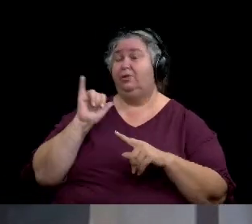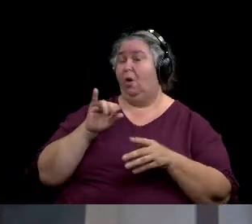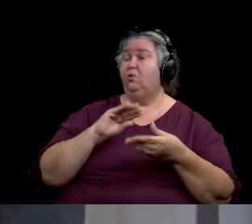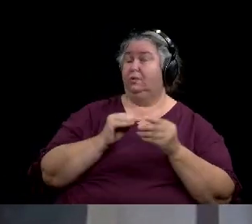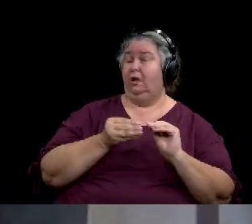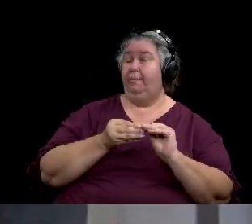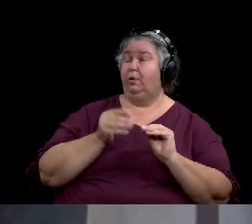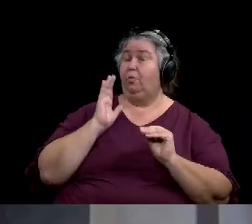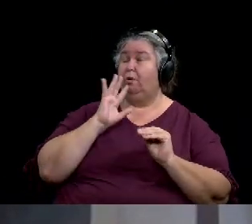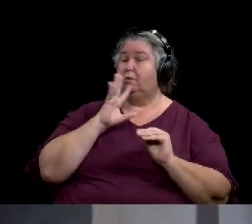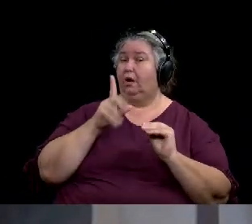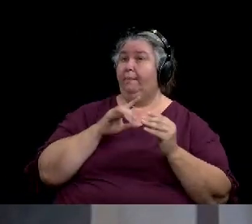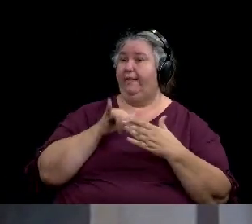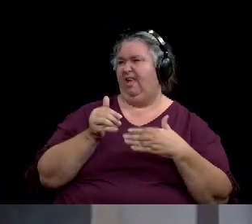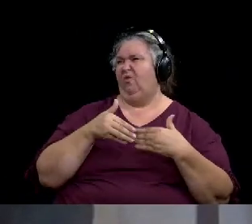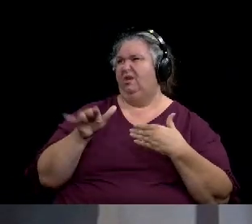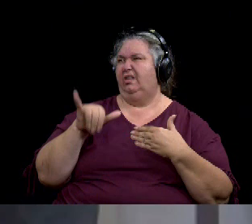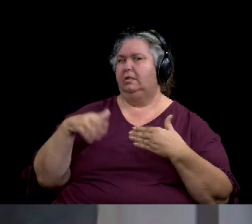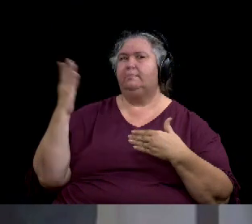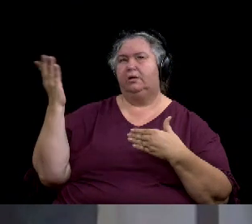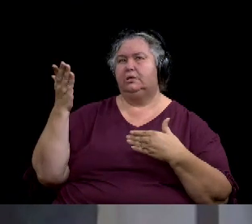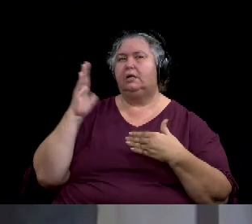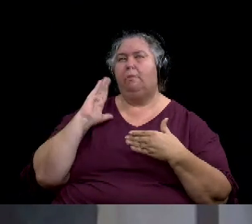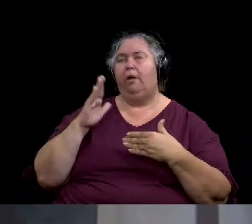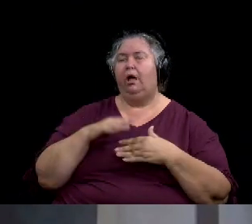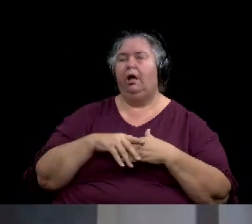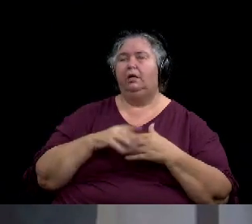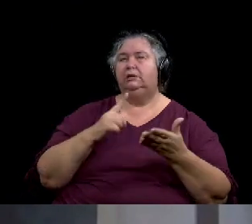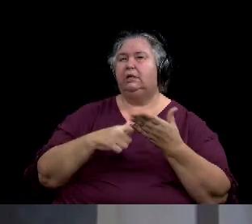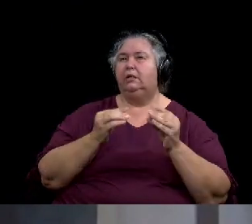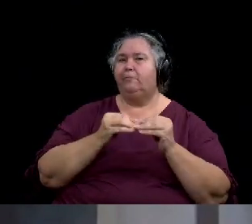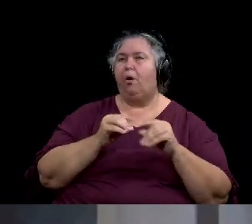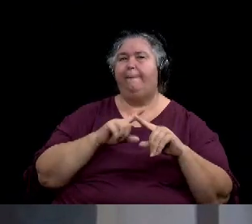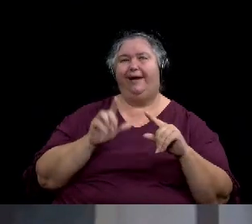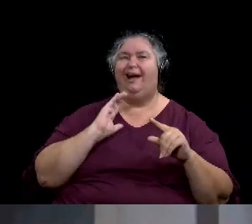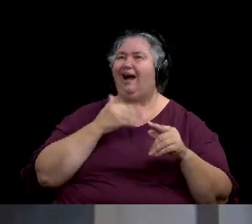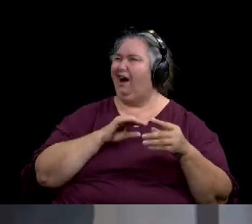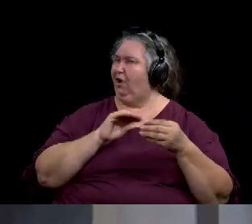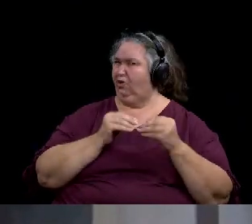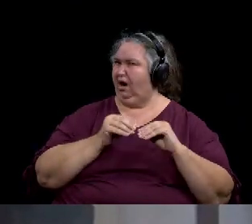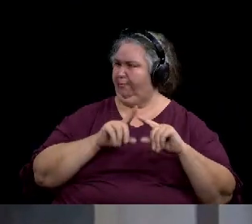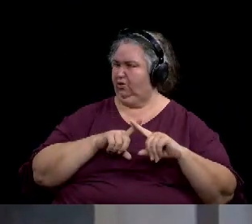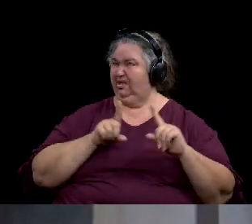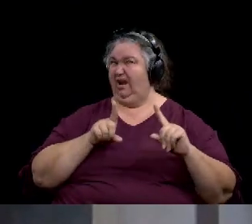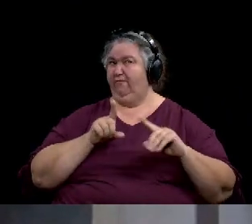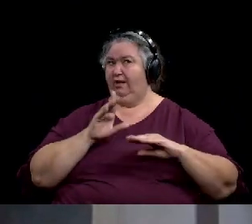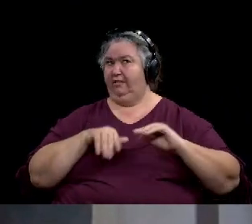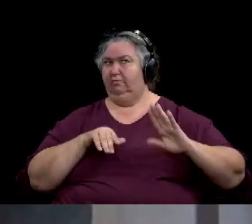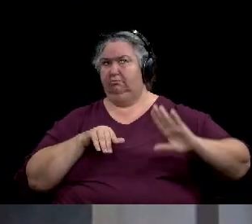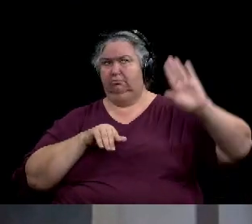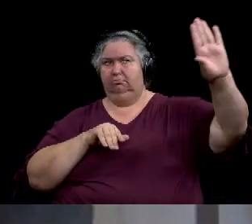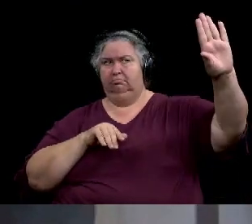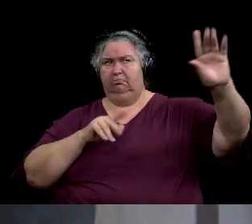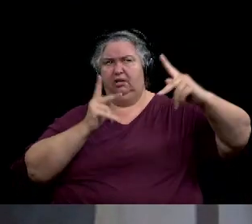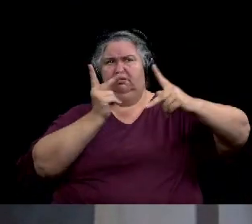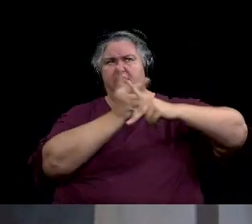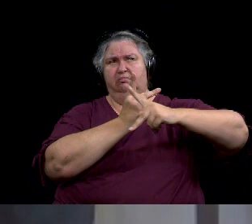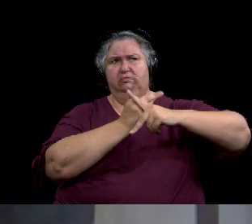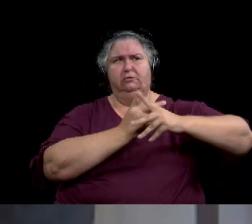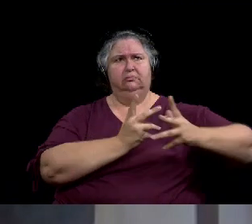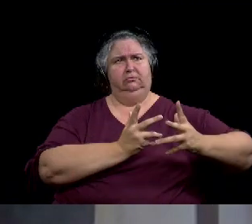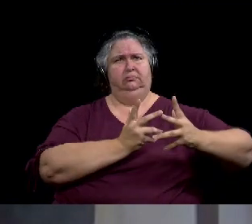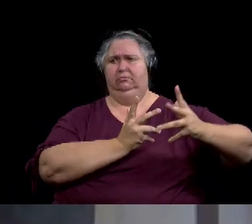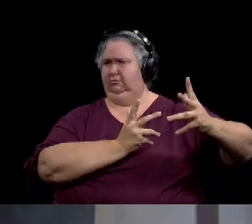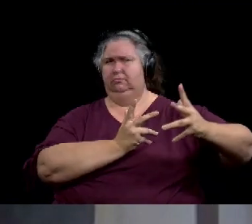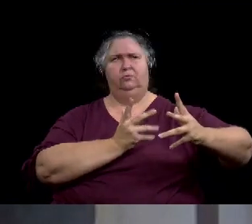in this rest of this presentation. But our numbers different from how the state calculated theirs,